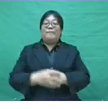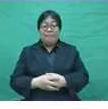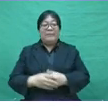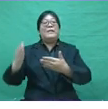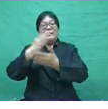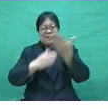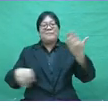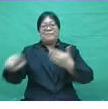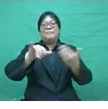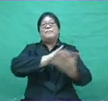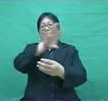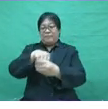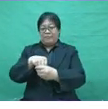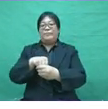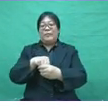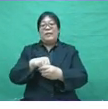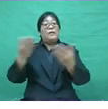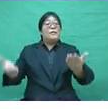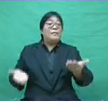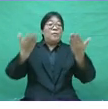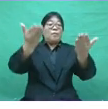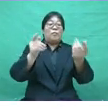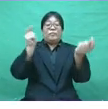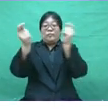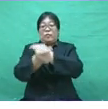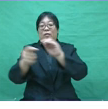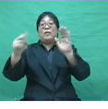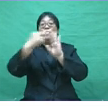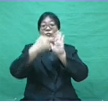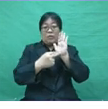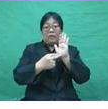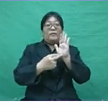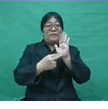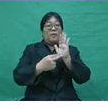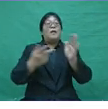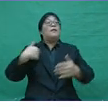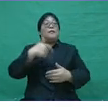are included in the proposed amendments of the legislation, which